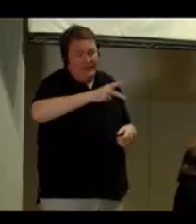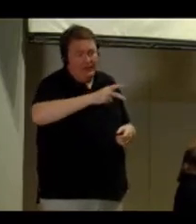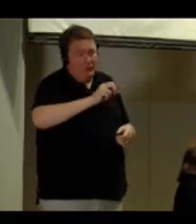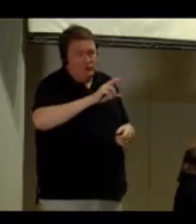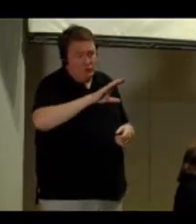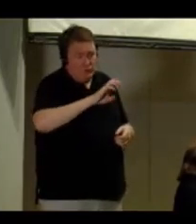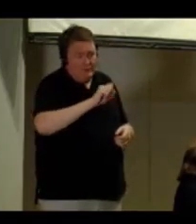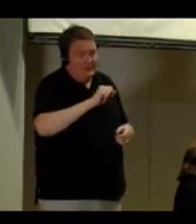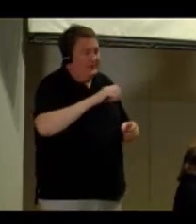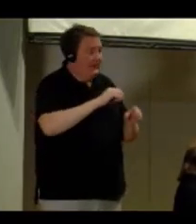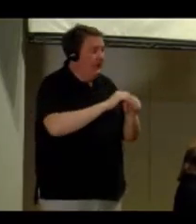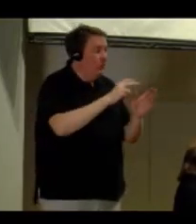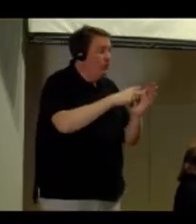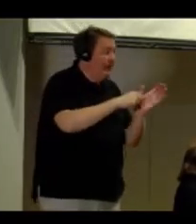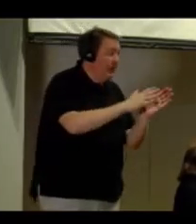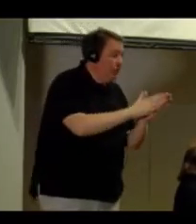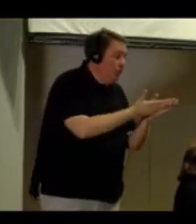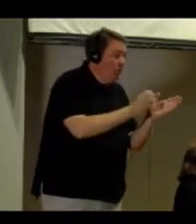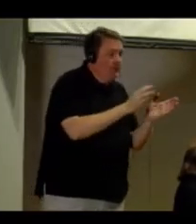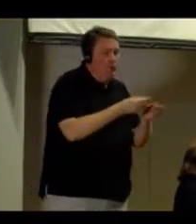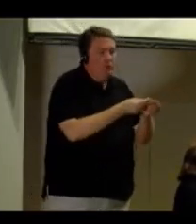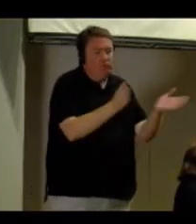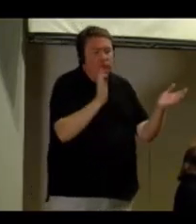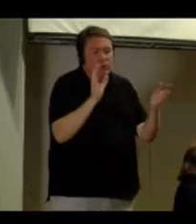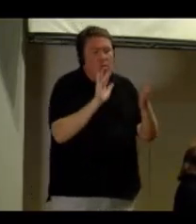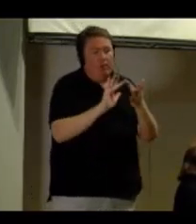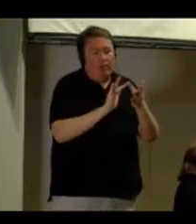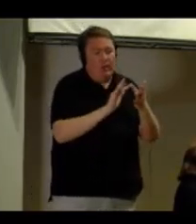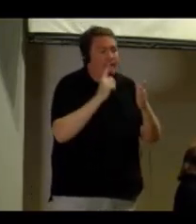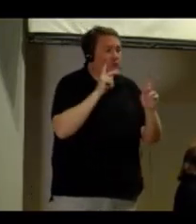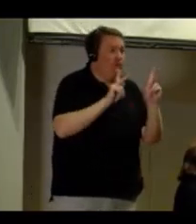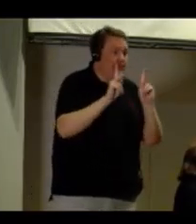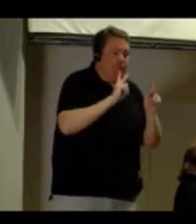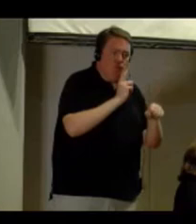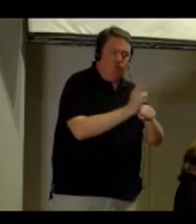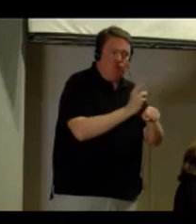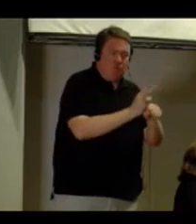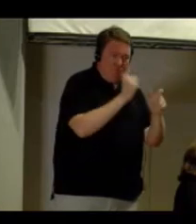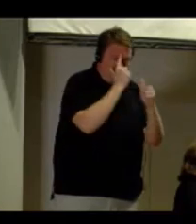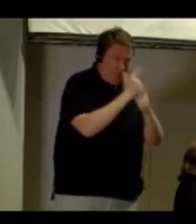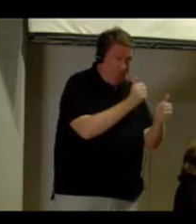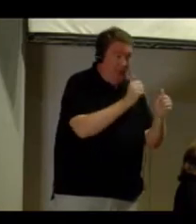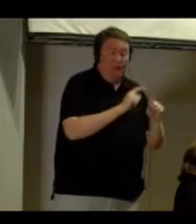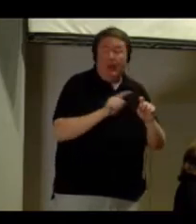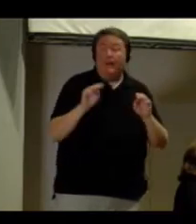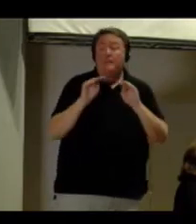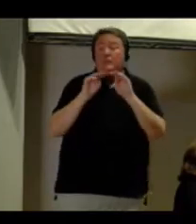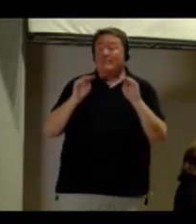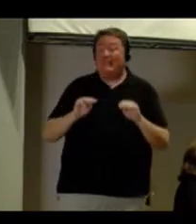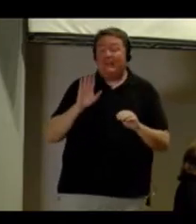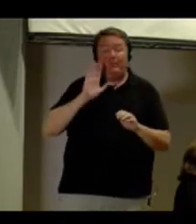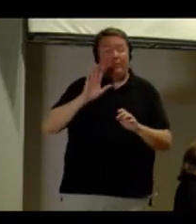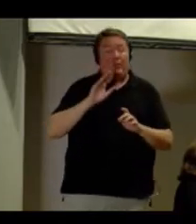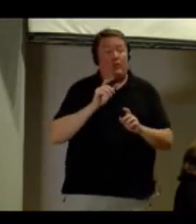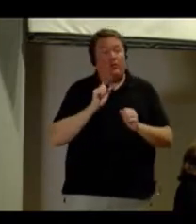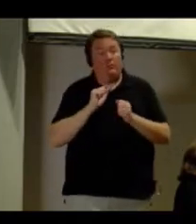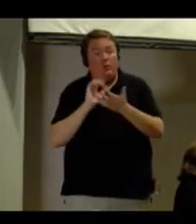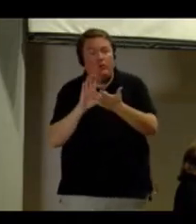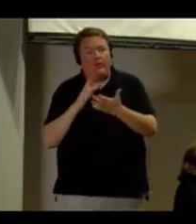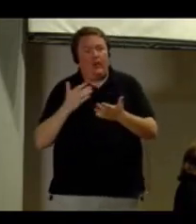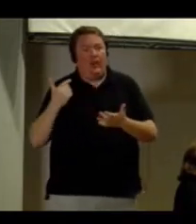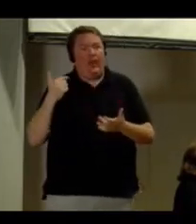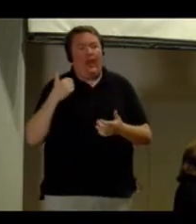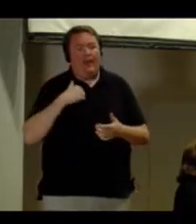that's in a reading room or online, for people to do their own thing with. Whereas I think museums have a different balance and have more curated